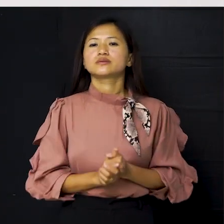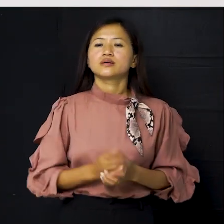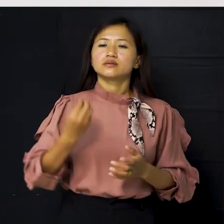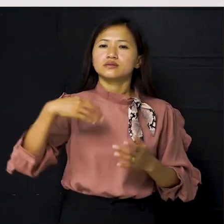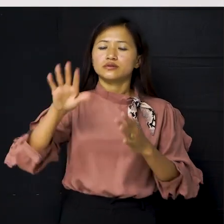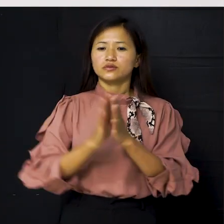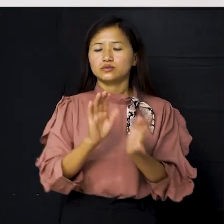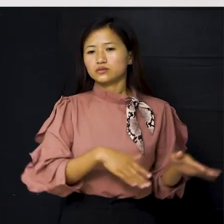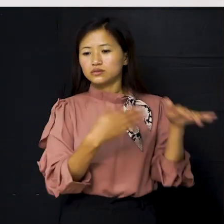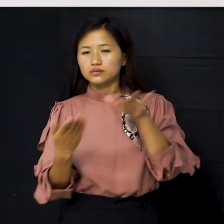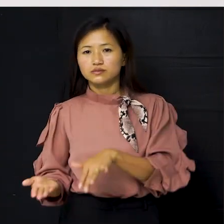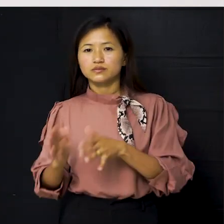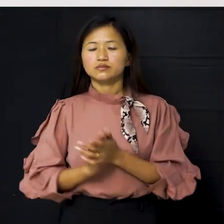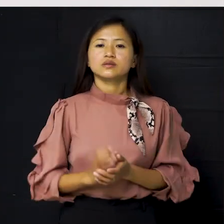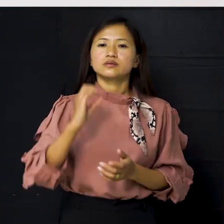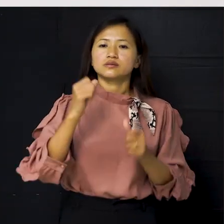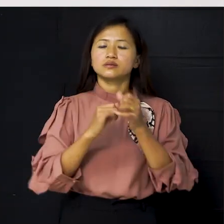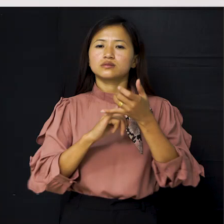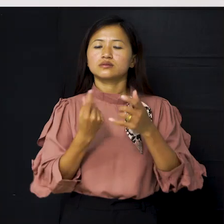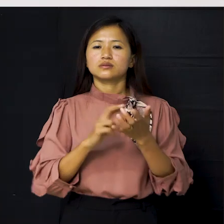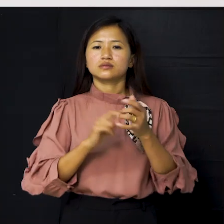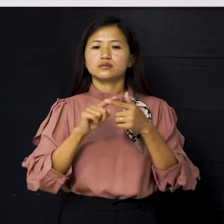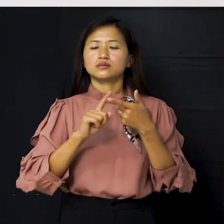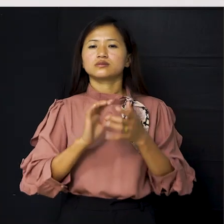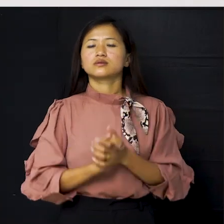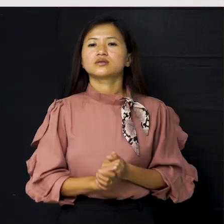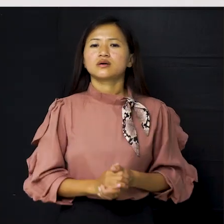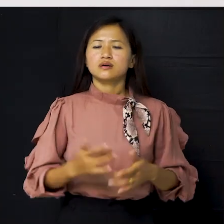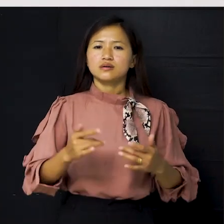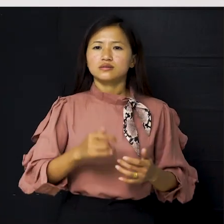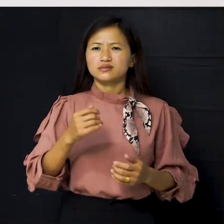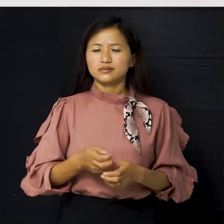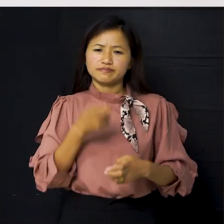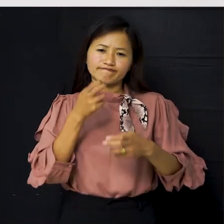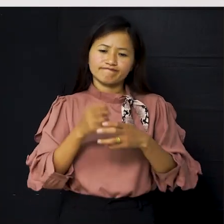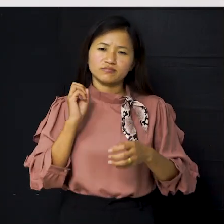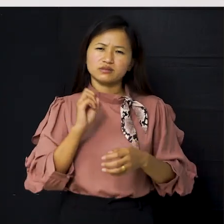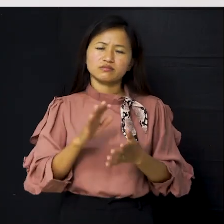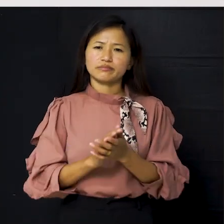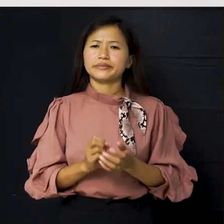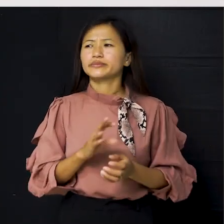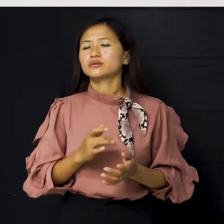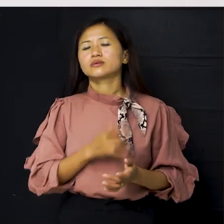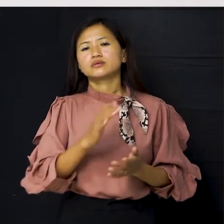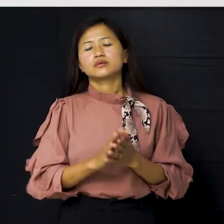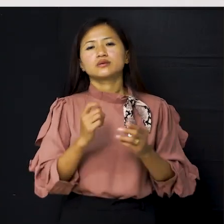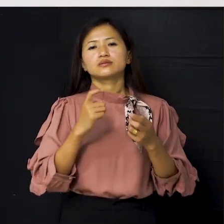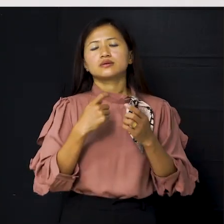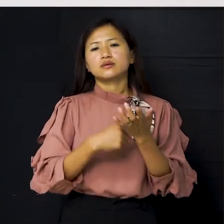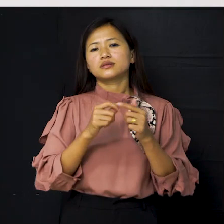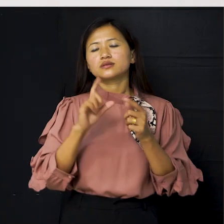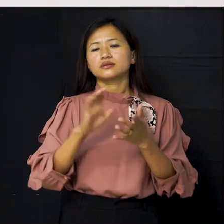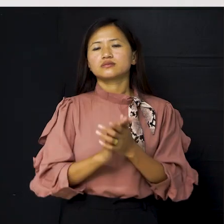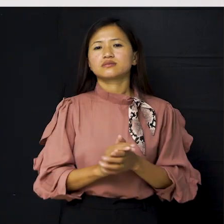to the downfall, because he has hurt the sentiments of other religions, and the other religions